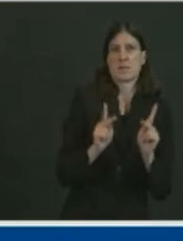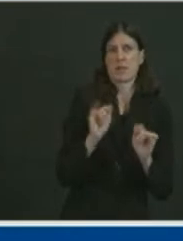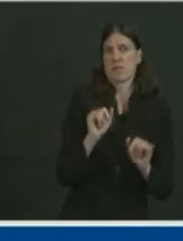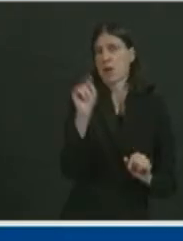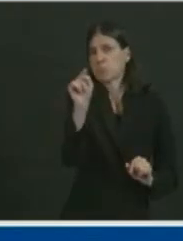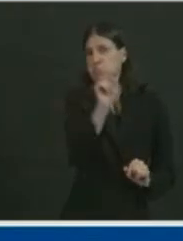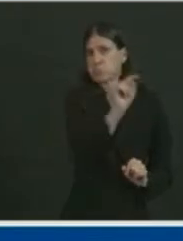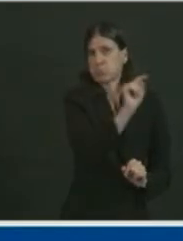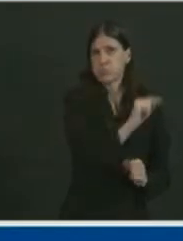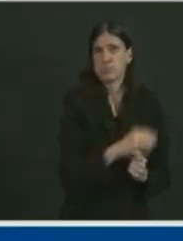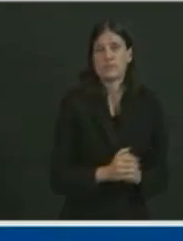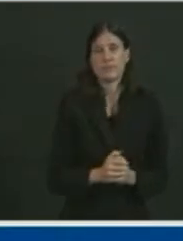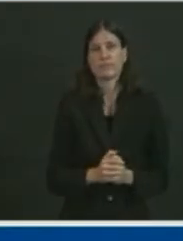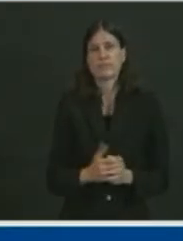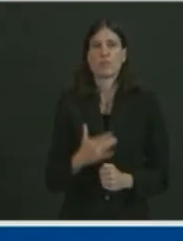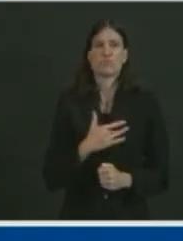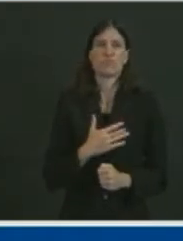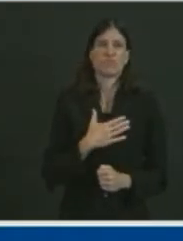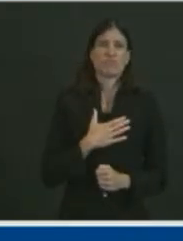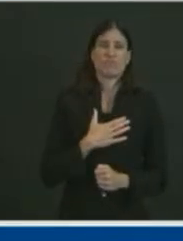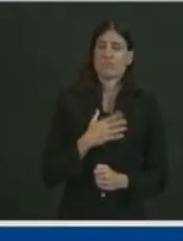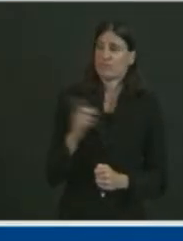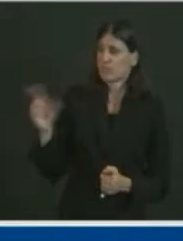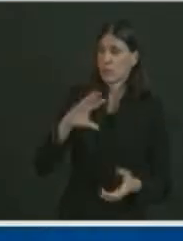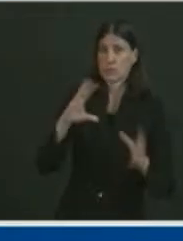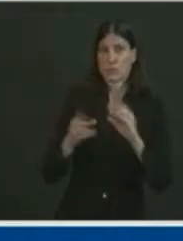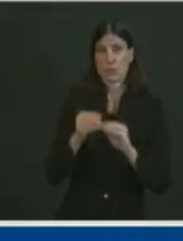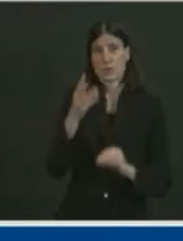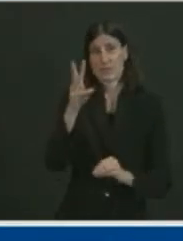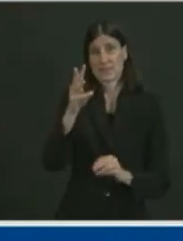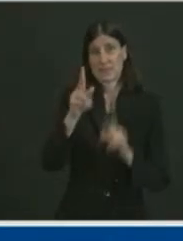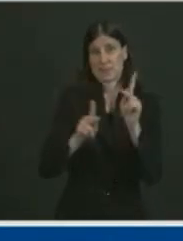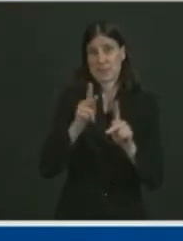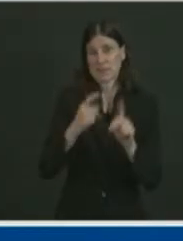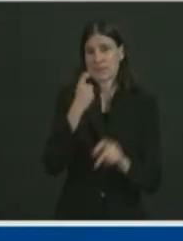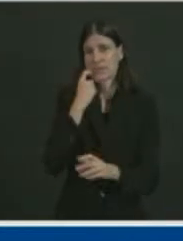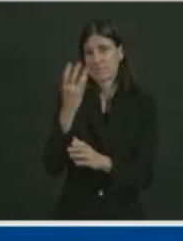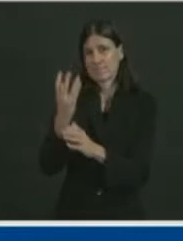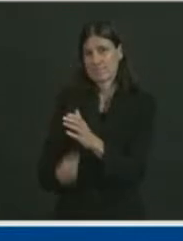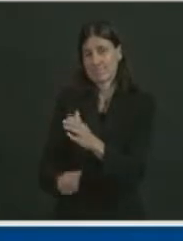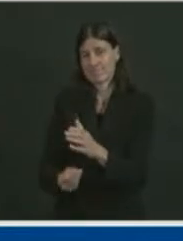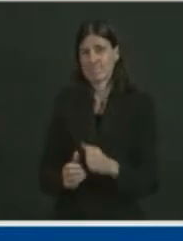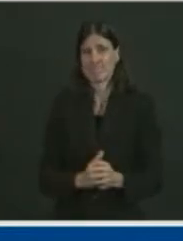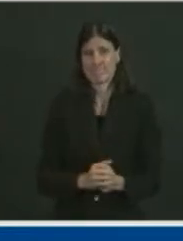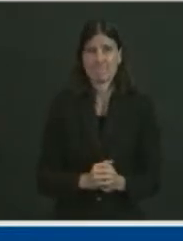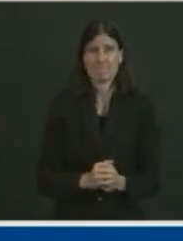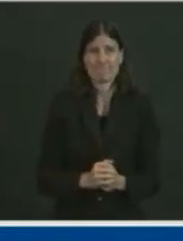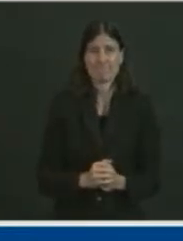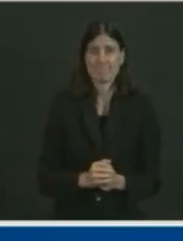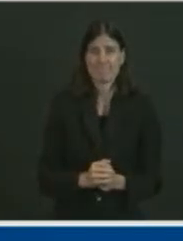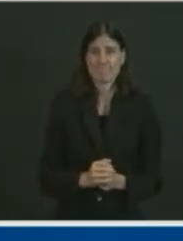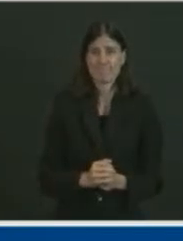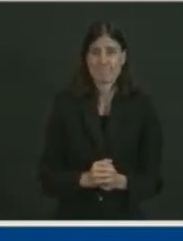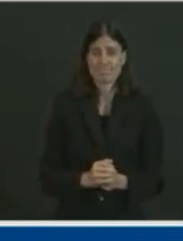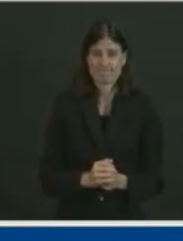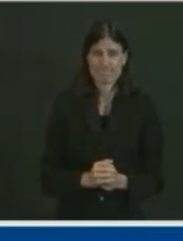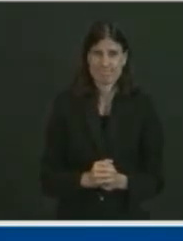Sadly, we have 16 additional COVID-19 associated fatalities to report